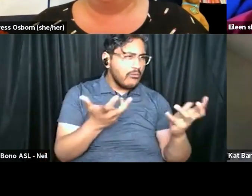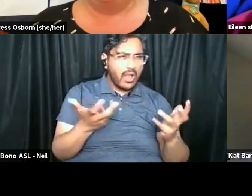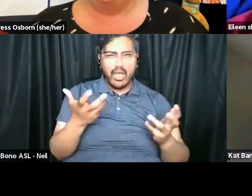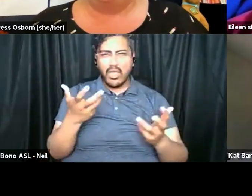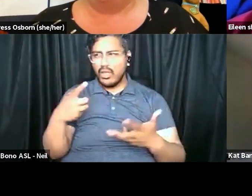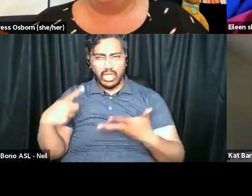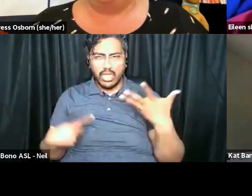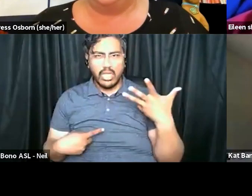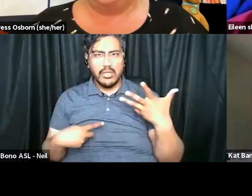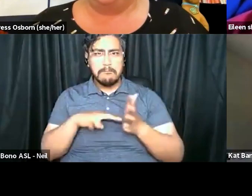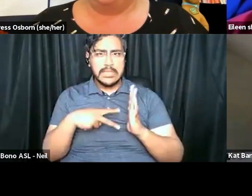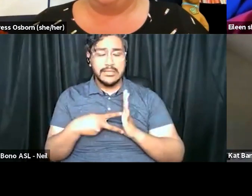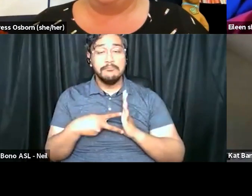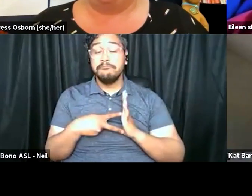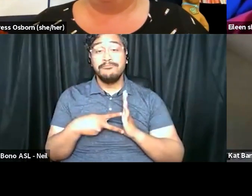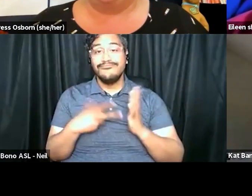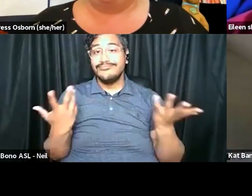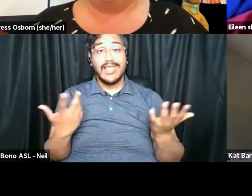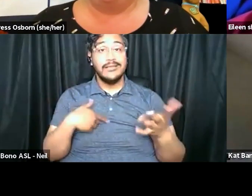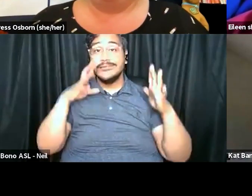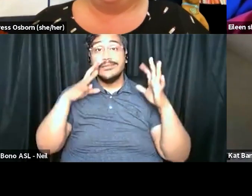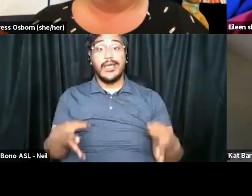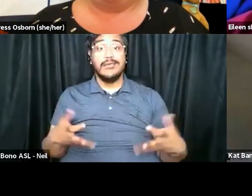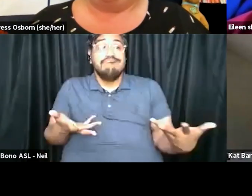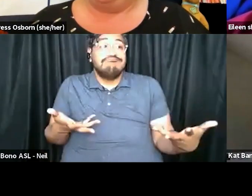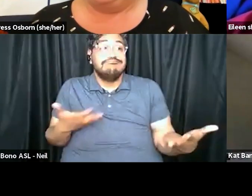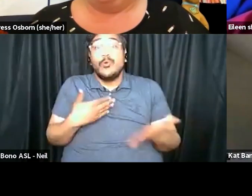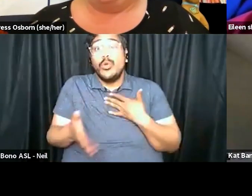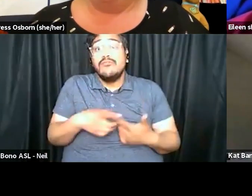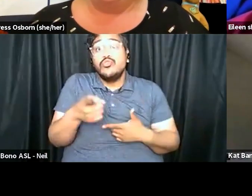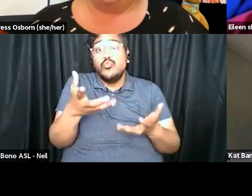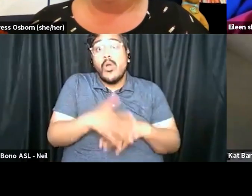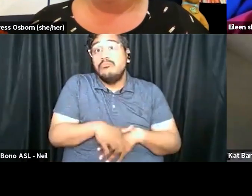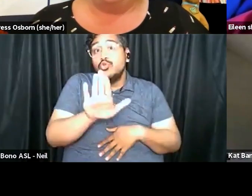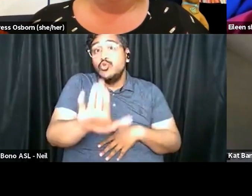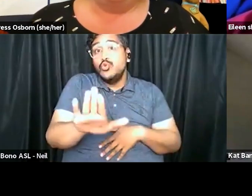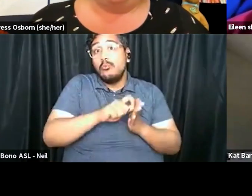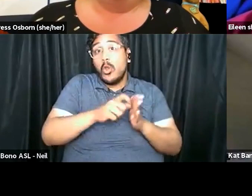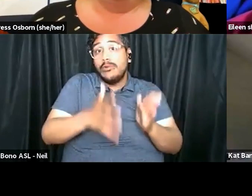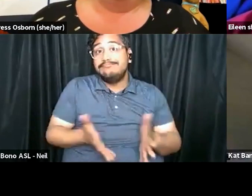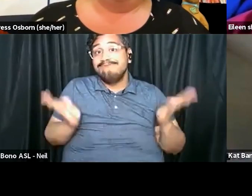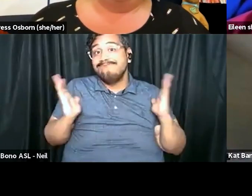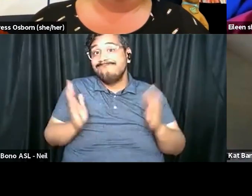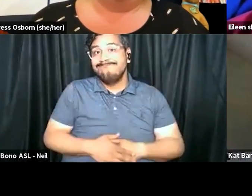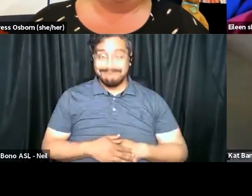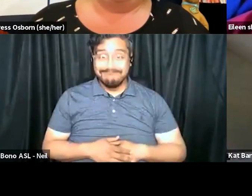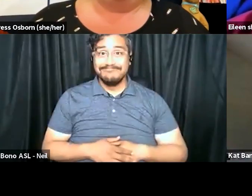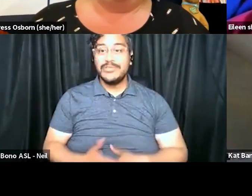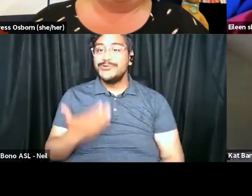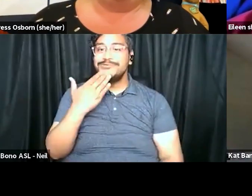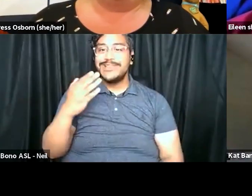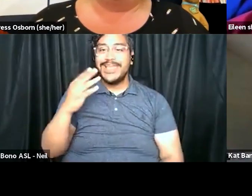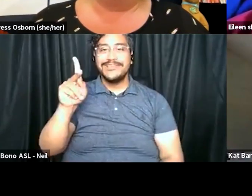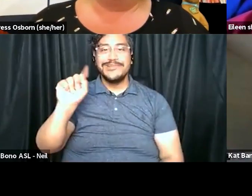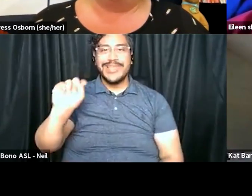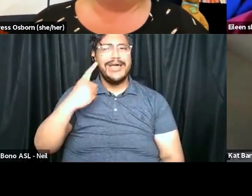landed on it is what you say it is, you're the poet, right? Thank you, Kat, for telling us